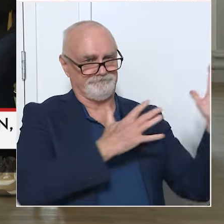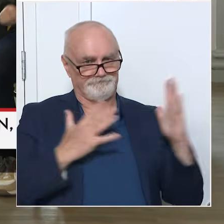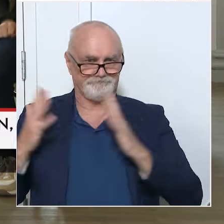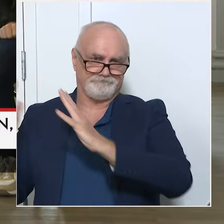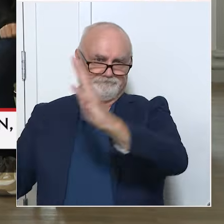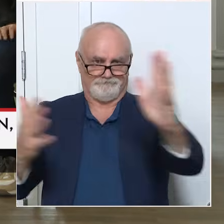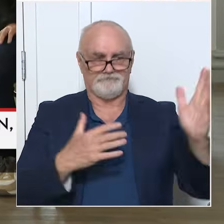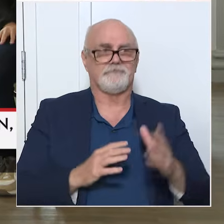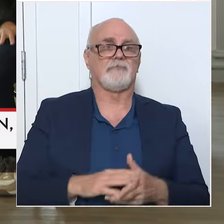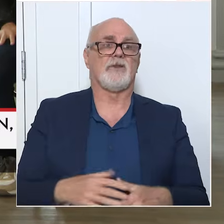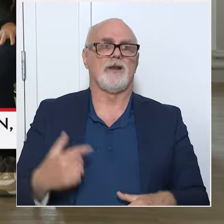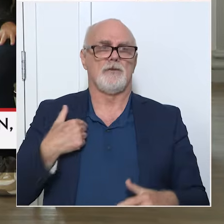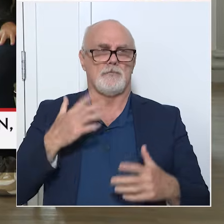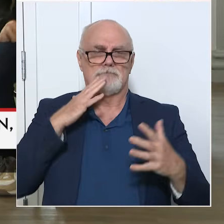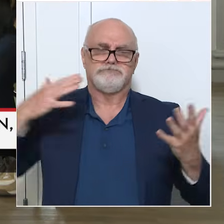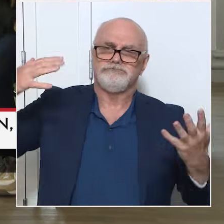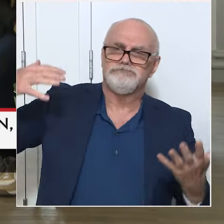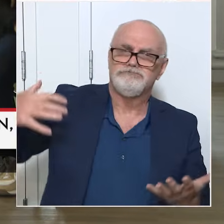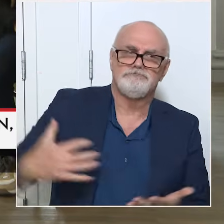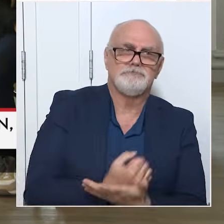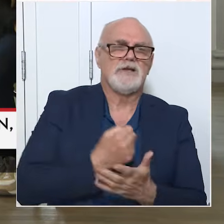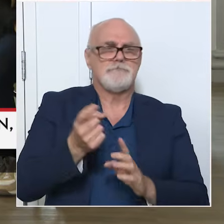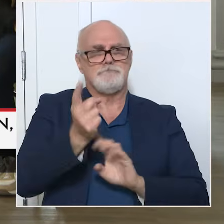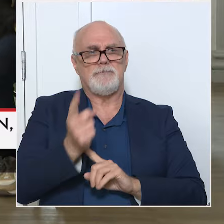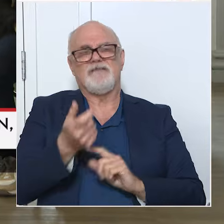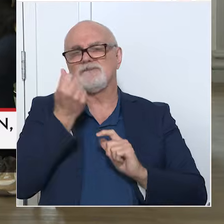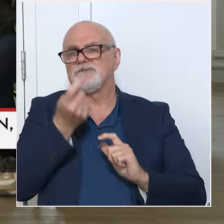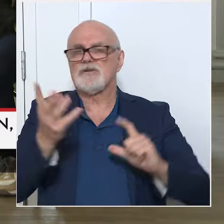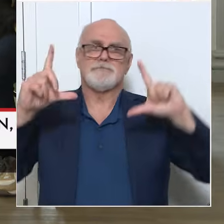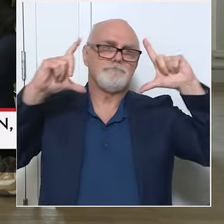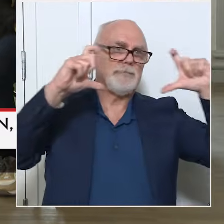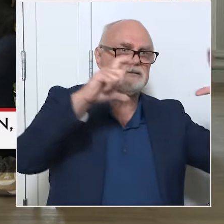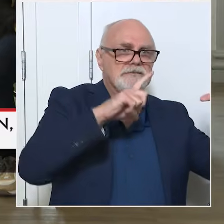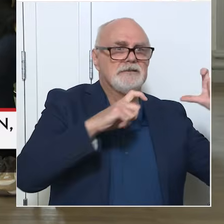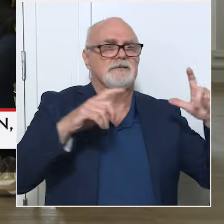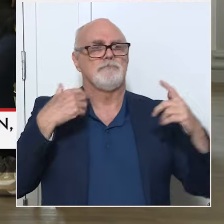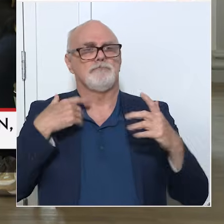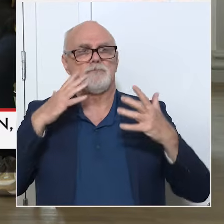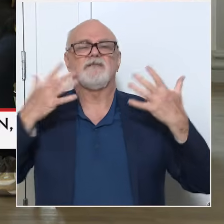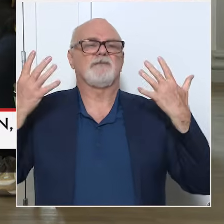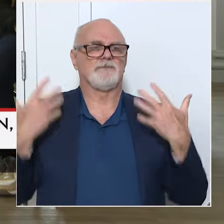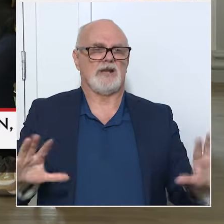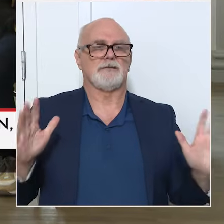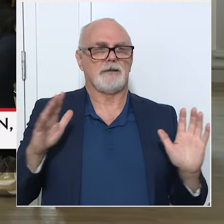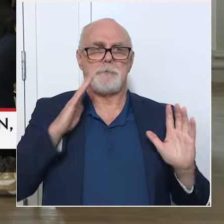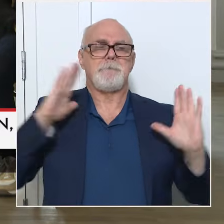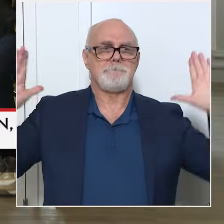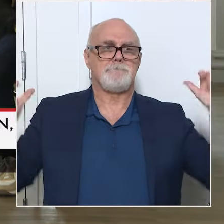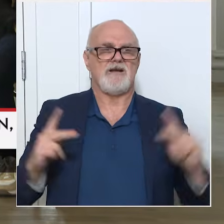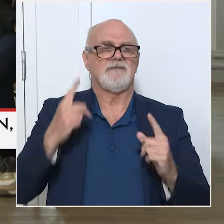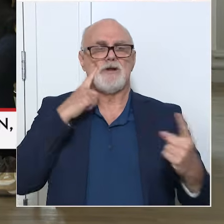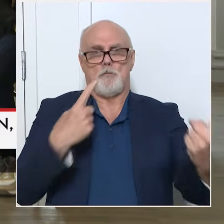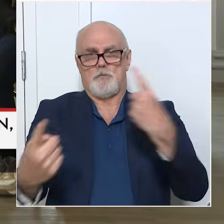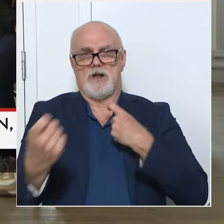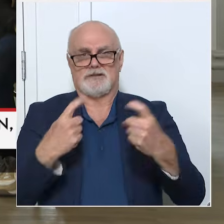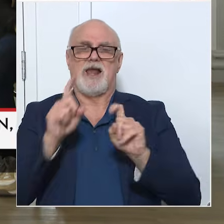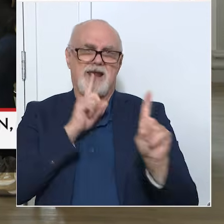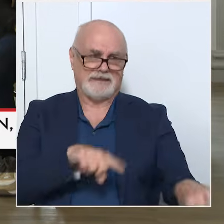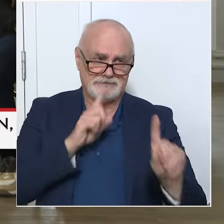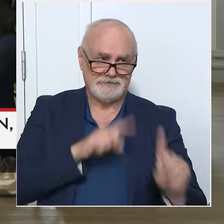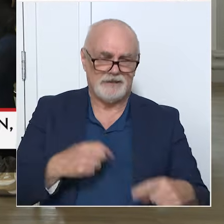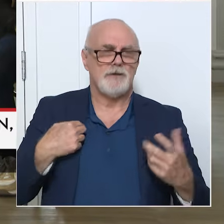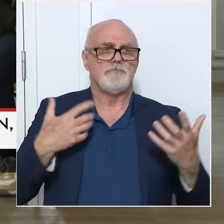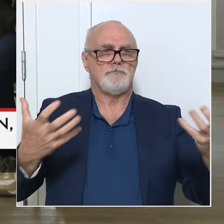We're gonna take this moment to take a few photos, and then we'll come back for press Q&A. I would like to